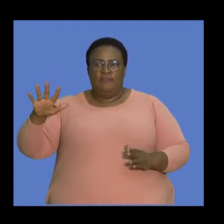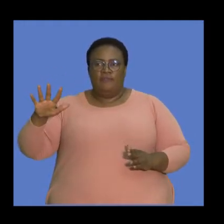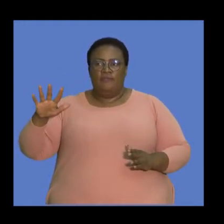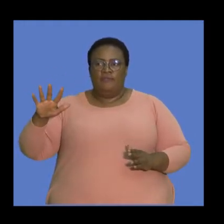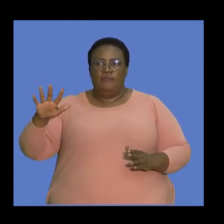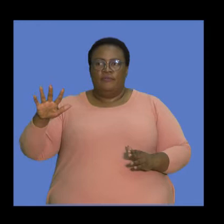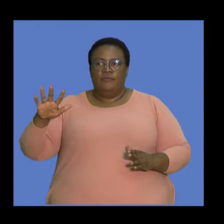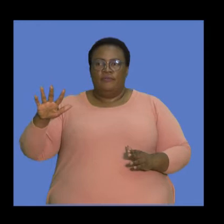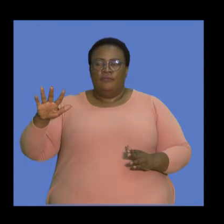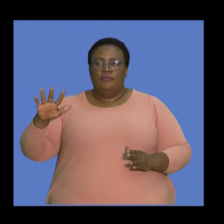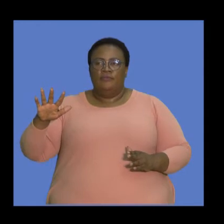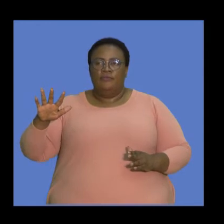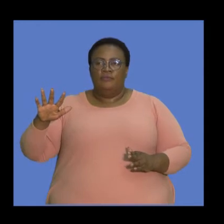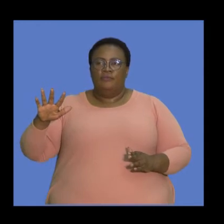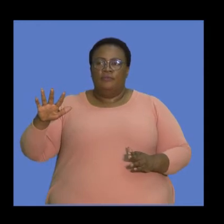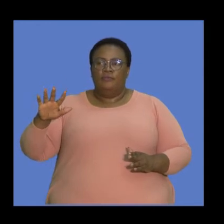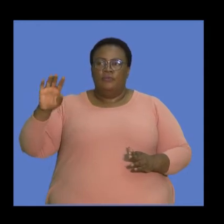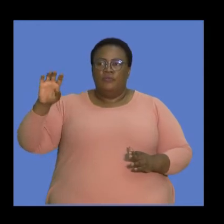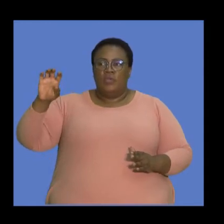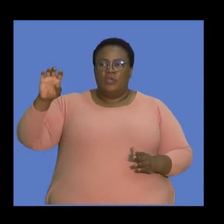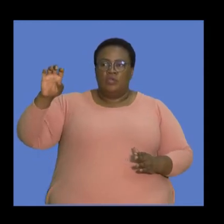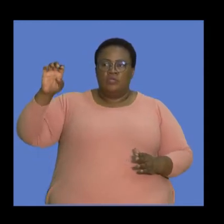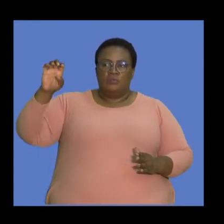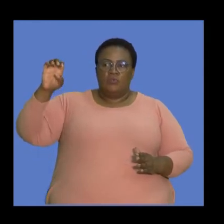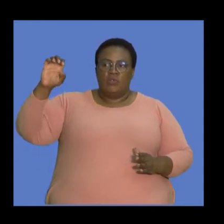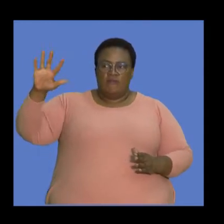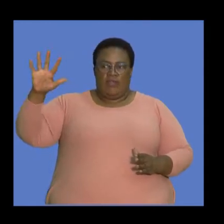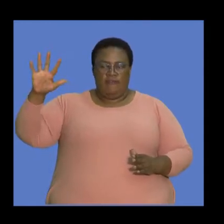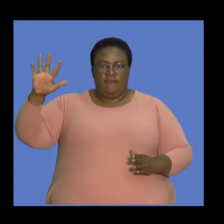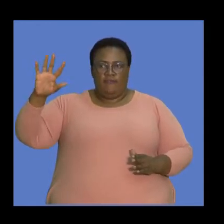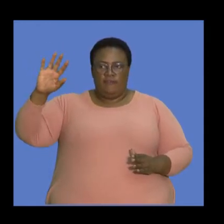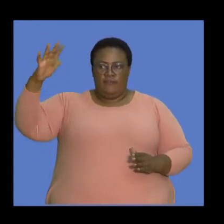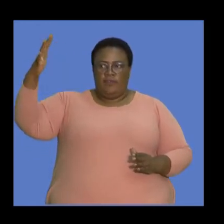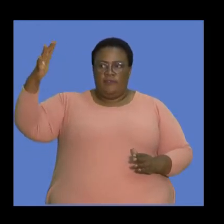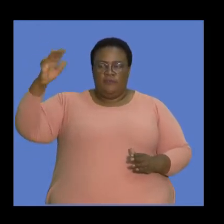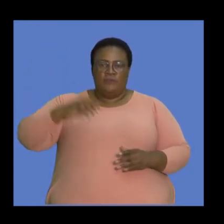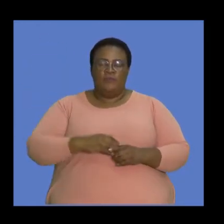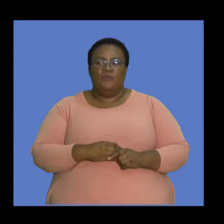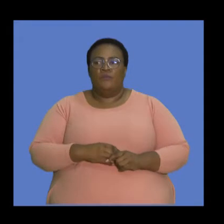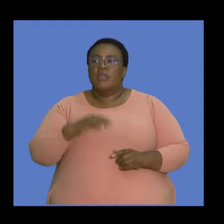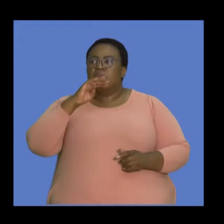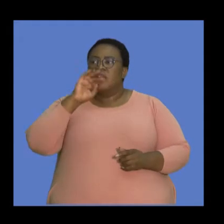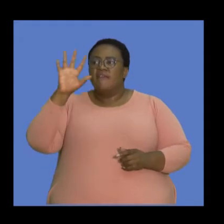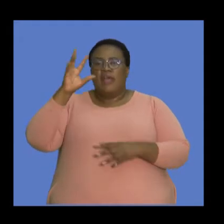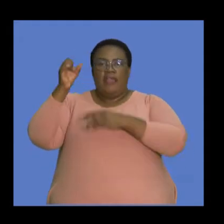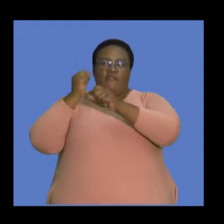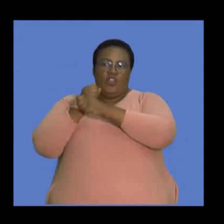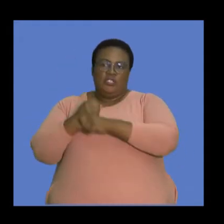0.045. And this will be to the exponent of 5, right? So this is for 5